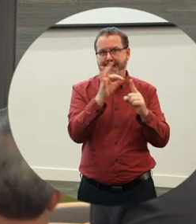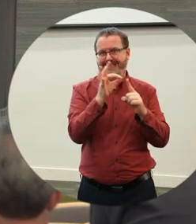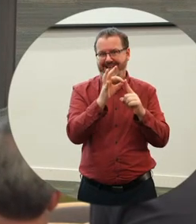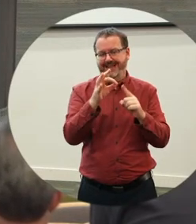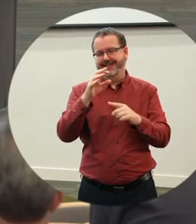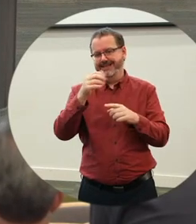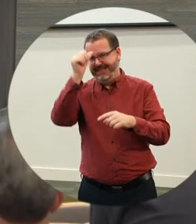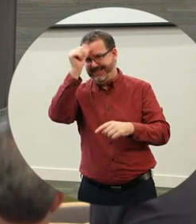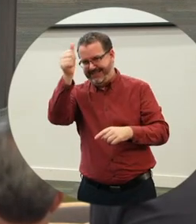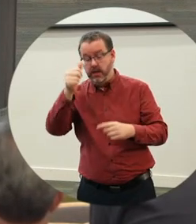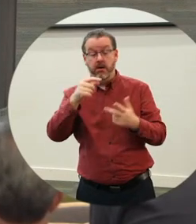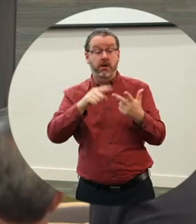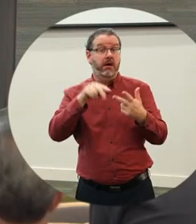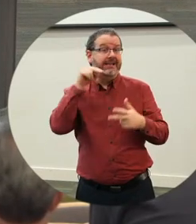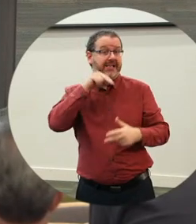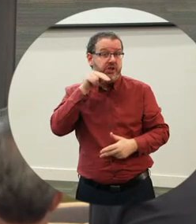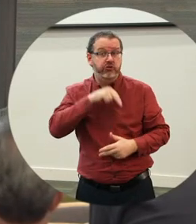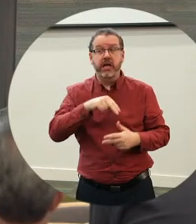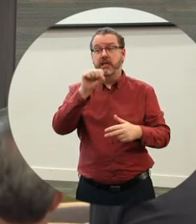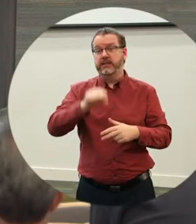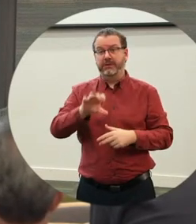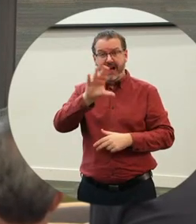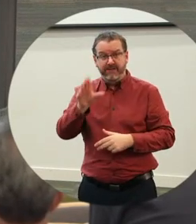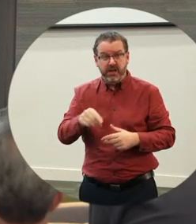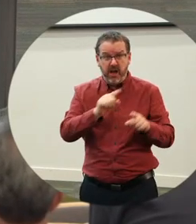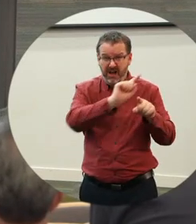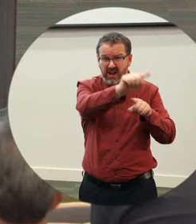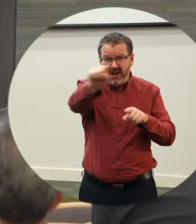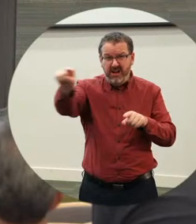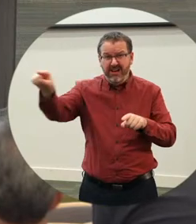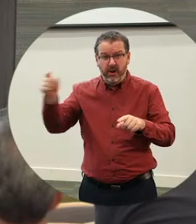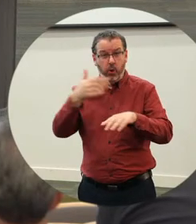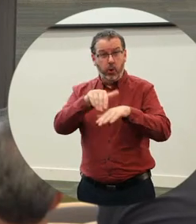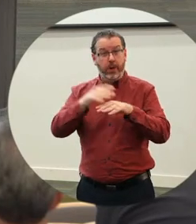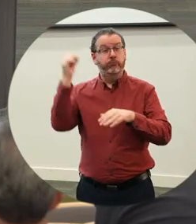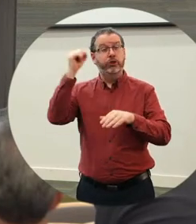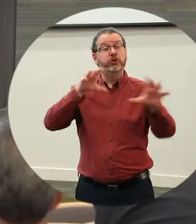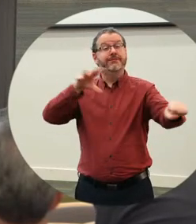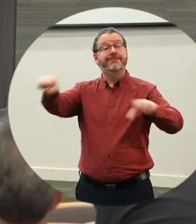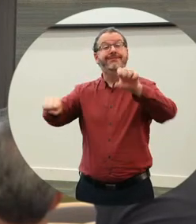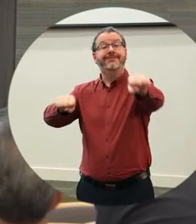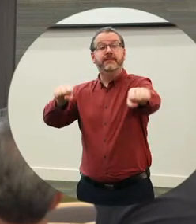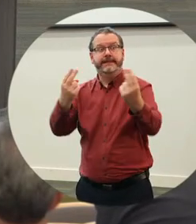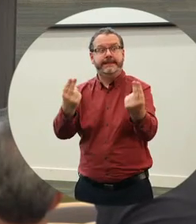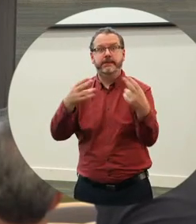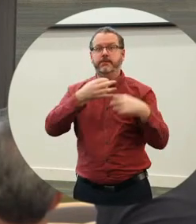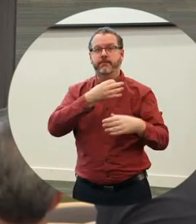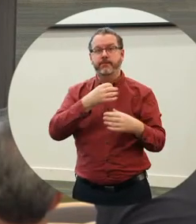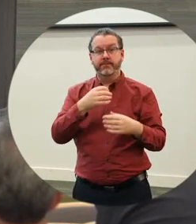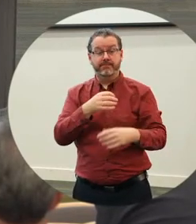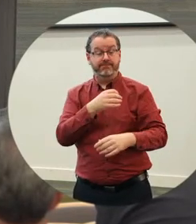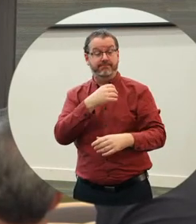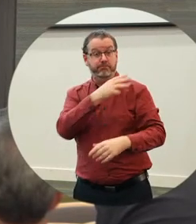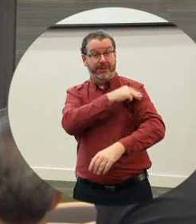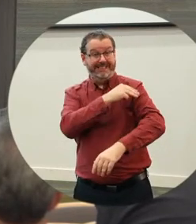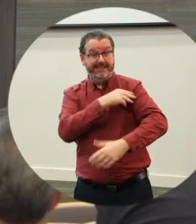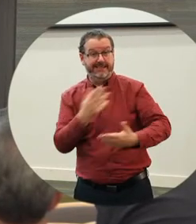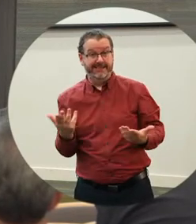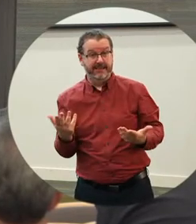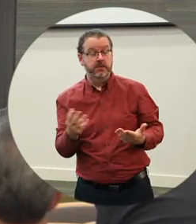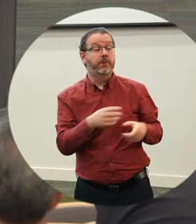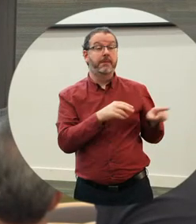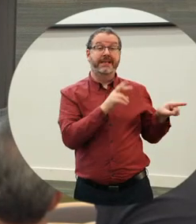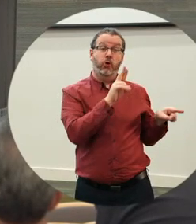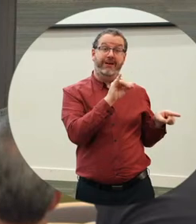in Nigeria, South Africa. So you could be a district inspector in the Royal Irish